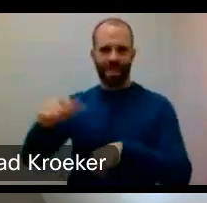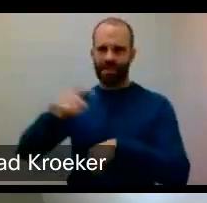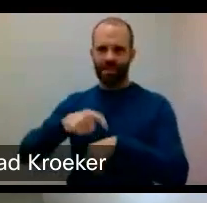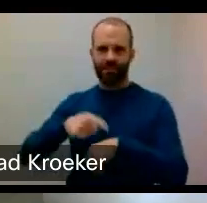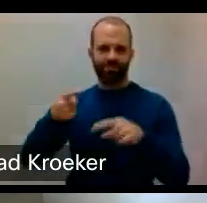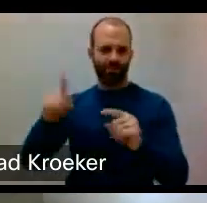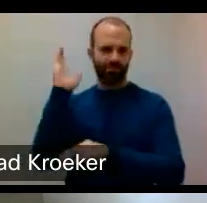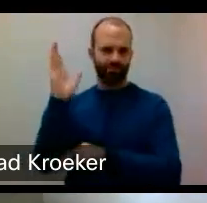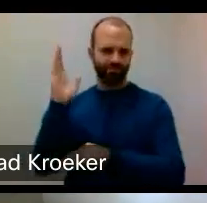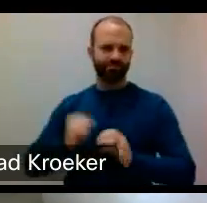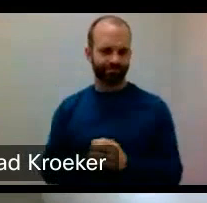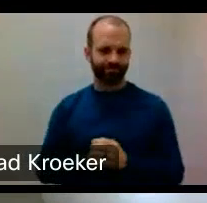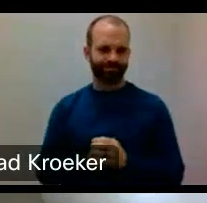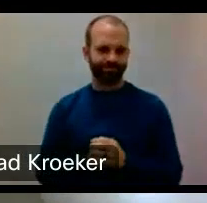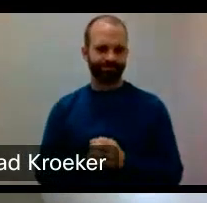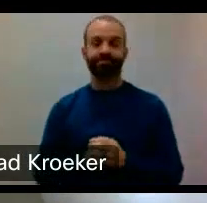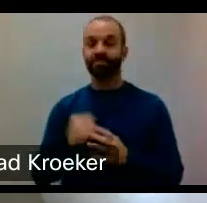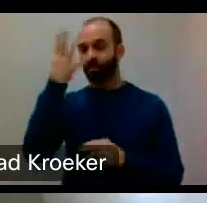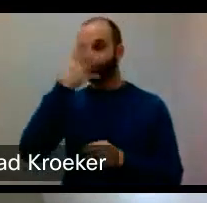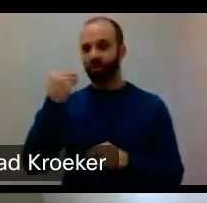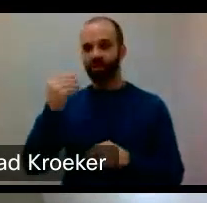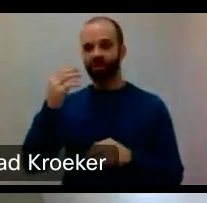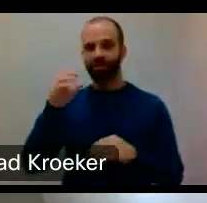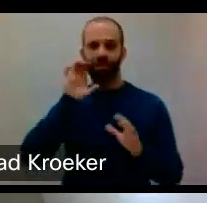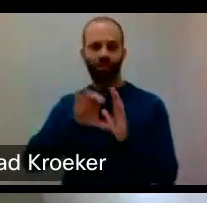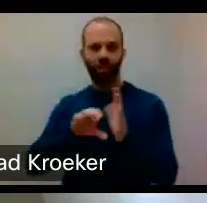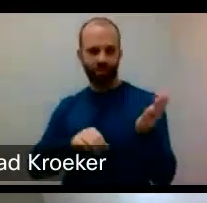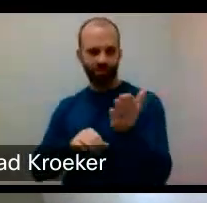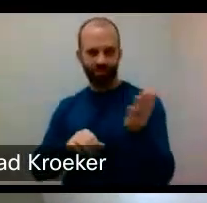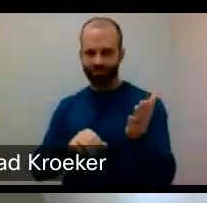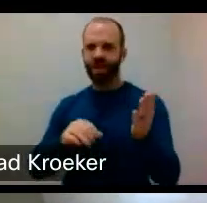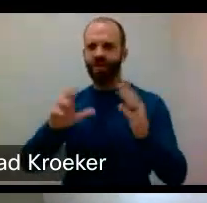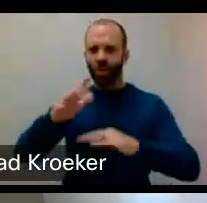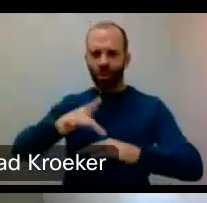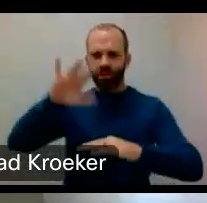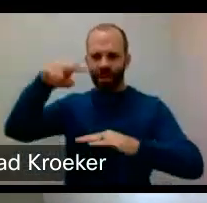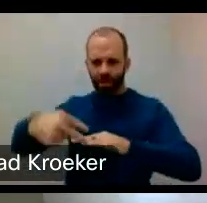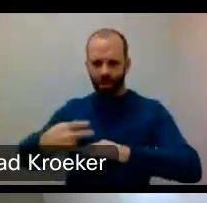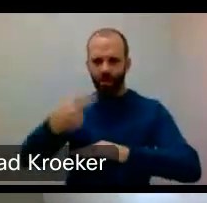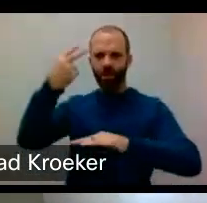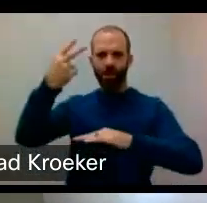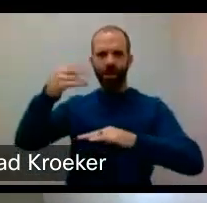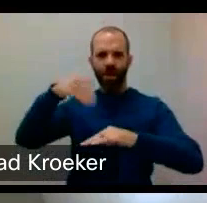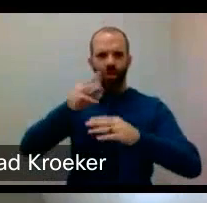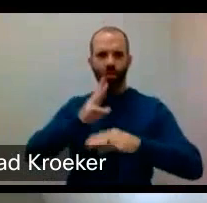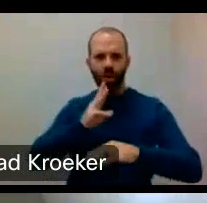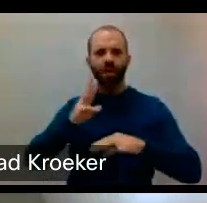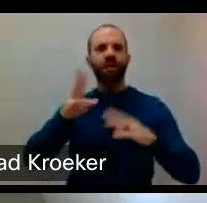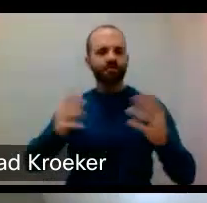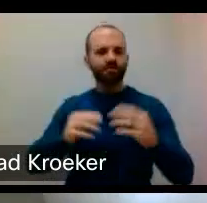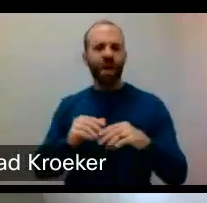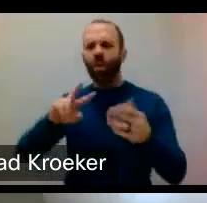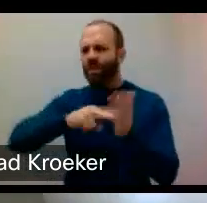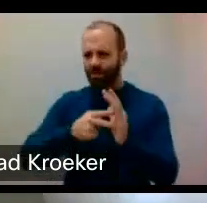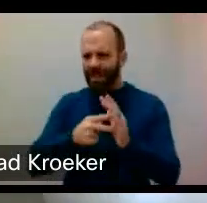All right, so a beautiful photo of a reflection in the water. What does it mean to reflect?